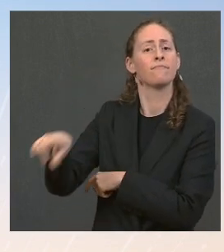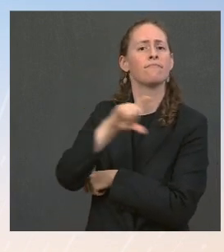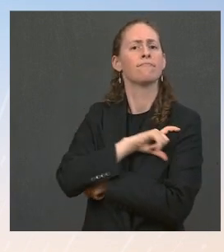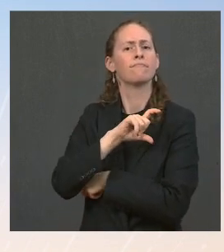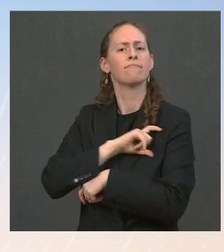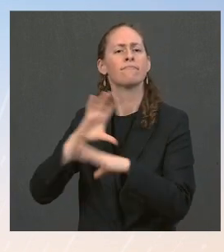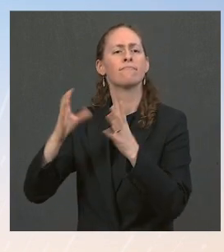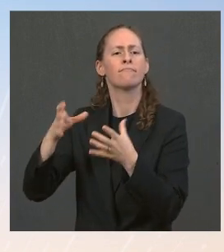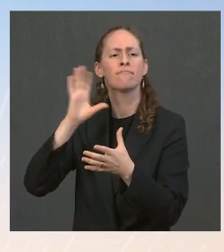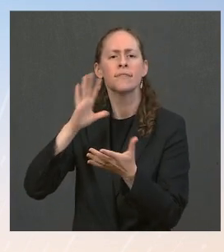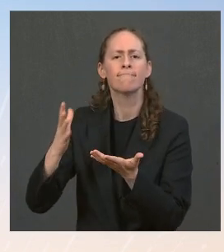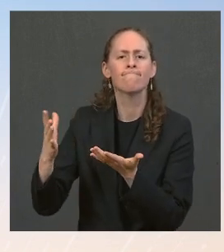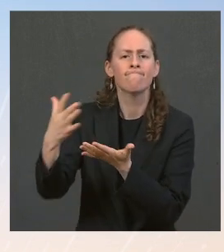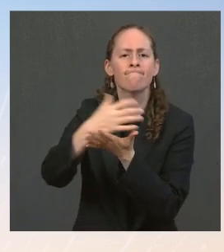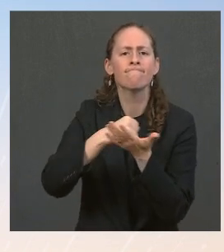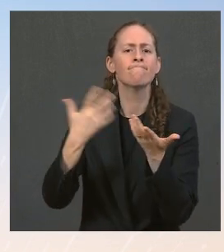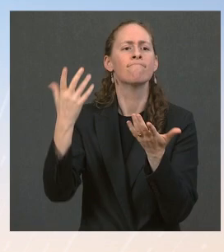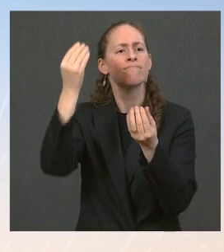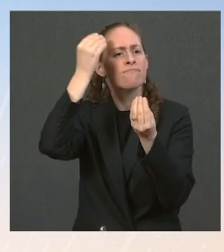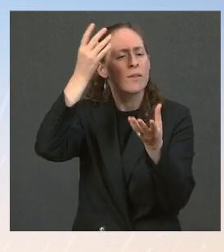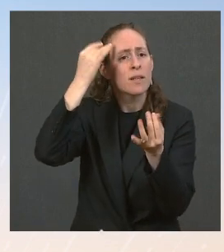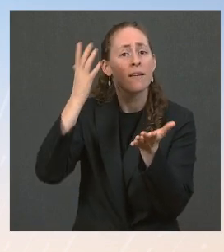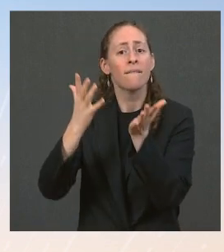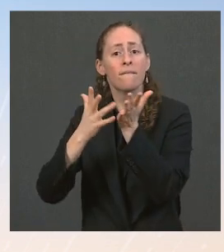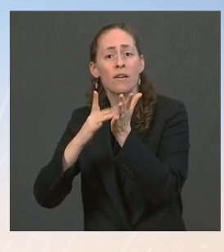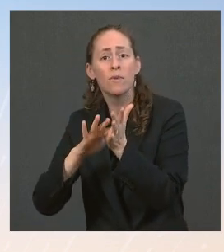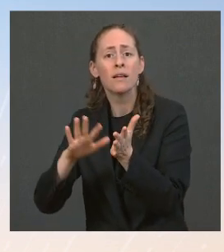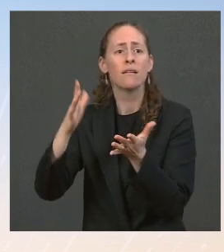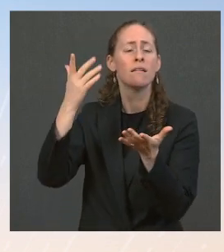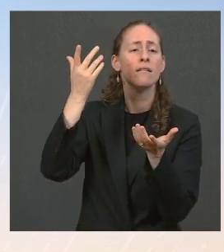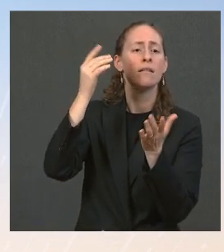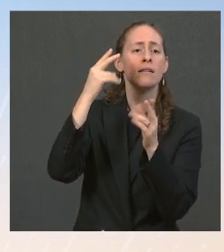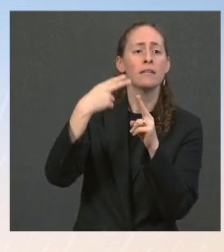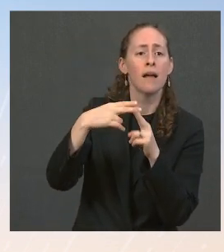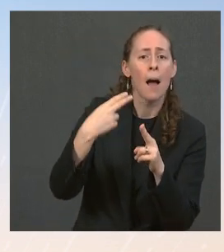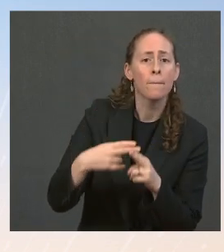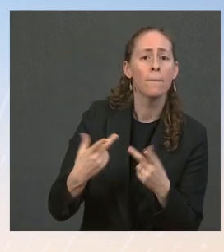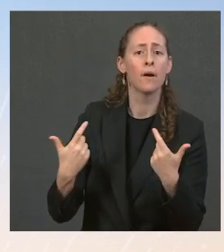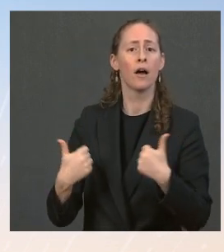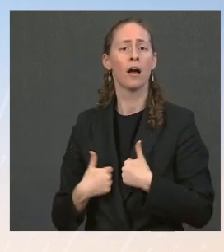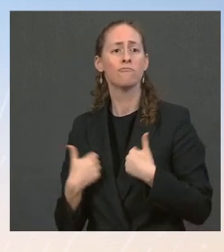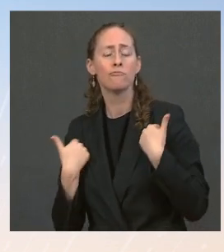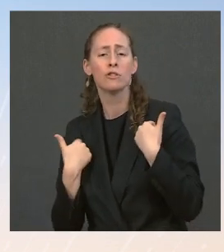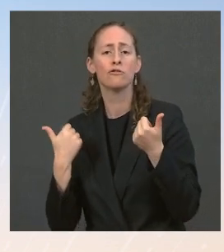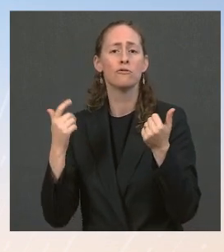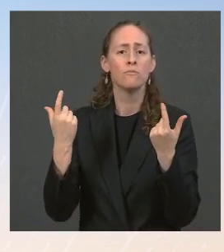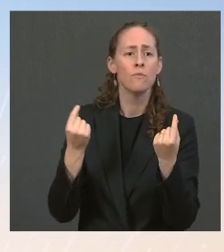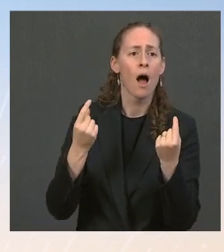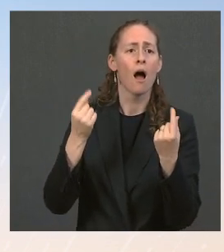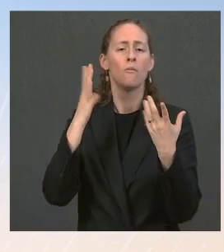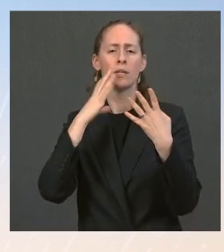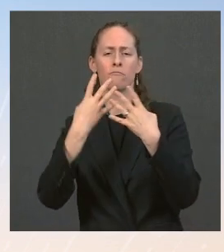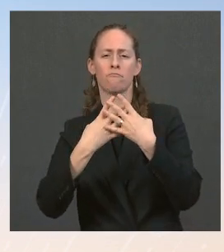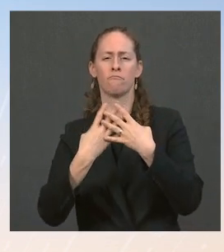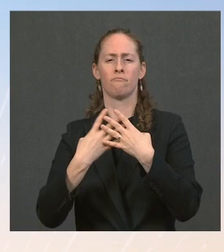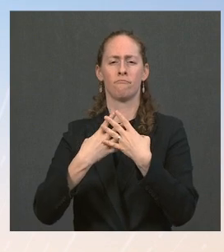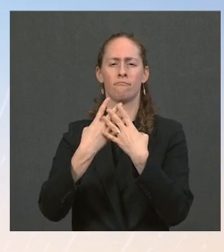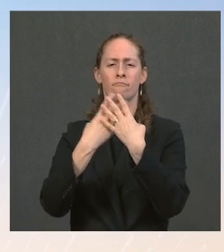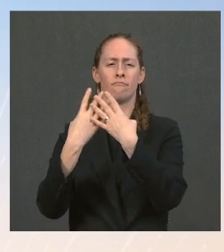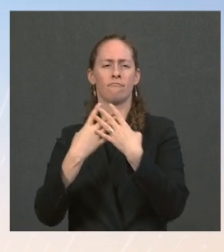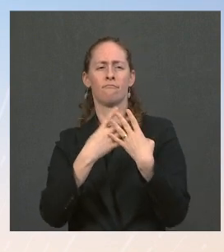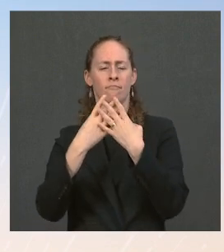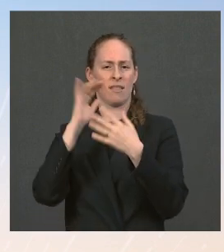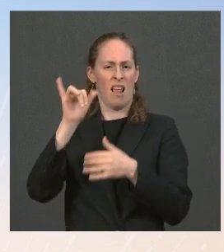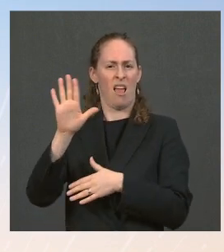information, fingerprints, photos, phone numbers, and an address in the United States, and also run a background check as a part of the process. And those who do